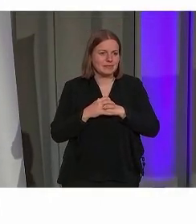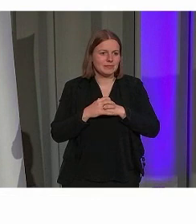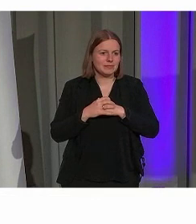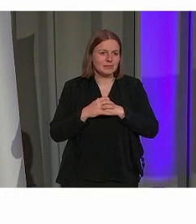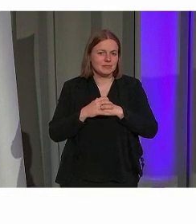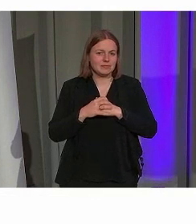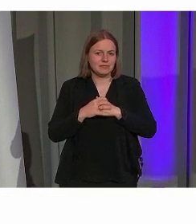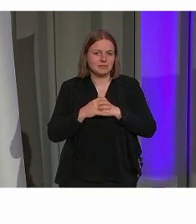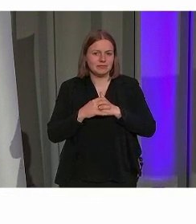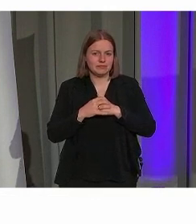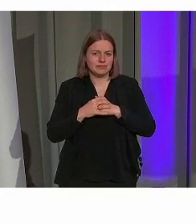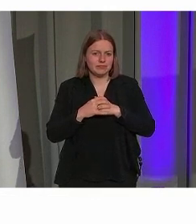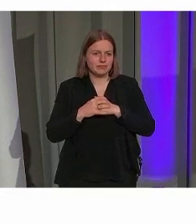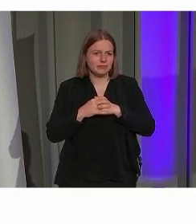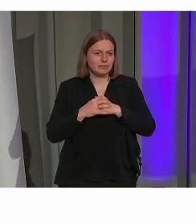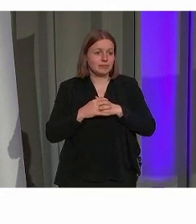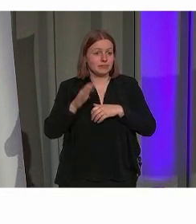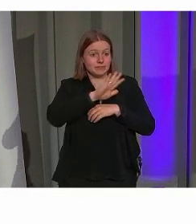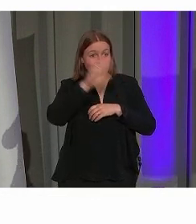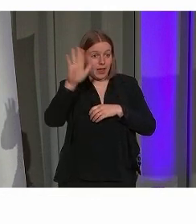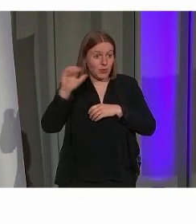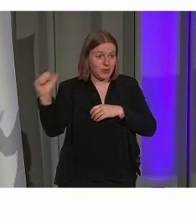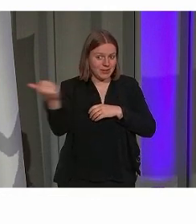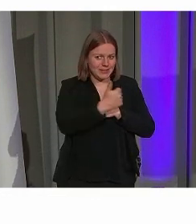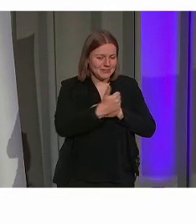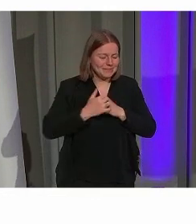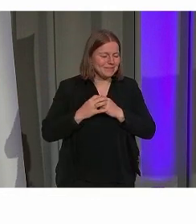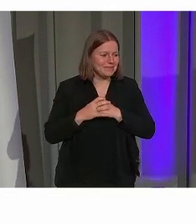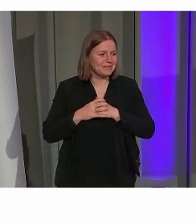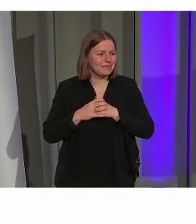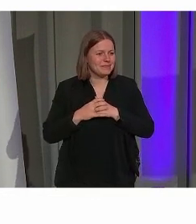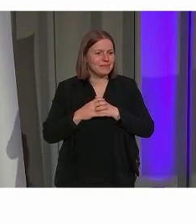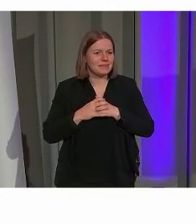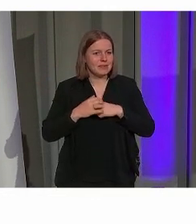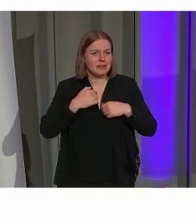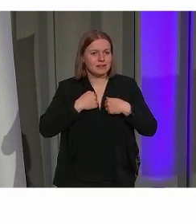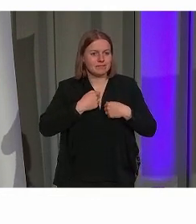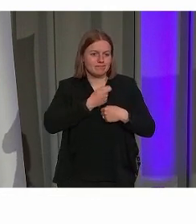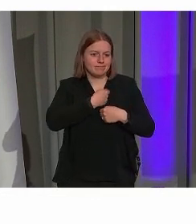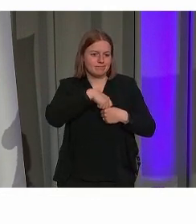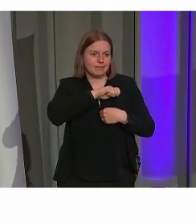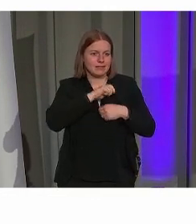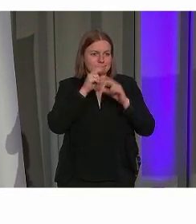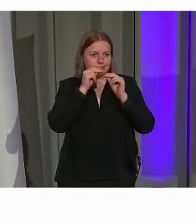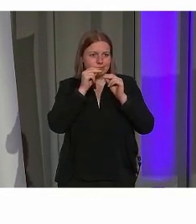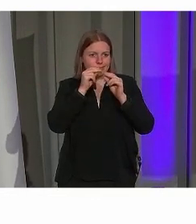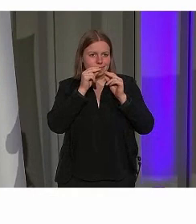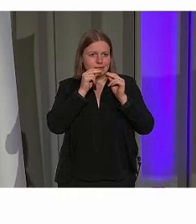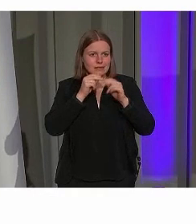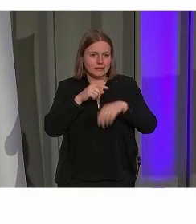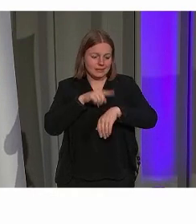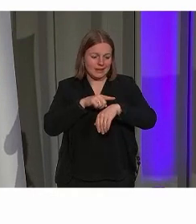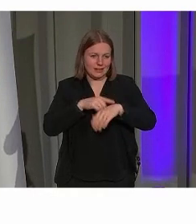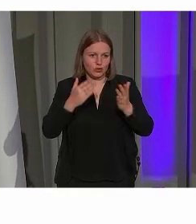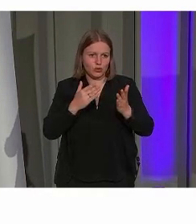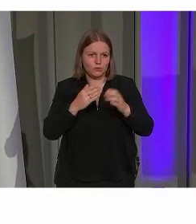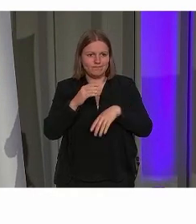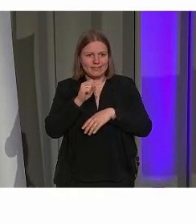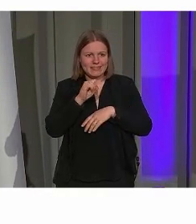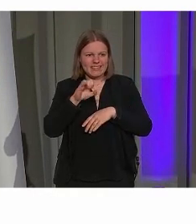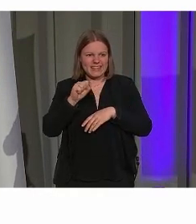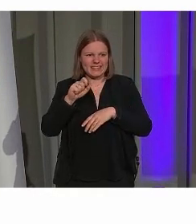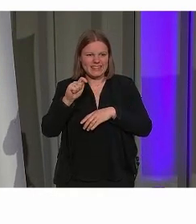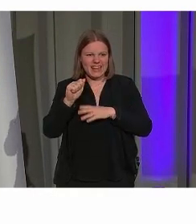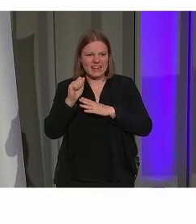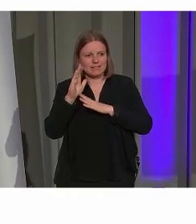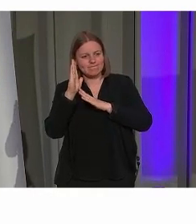Well, hello everybody. Spanish speaker for a siesta time.